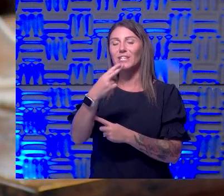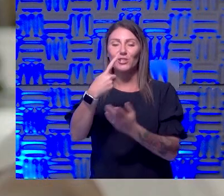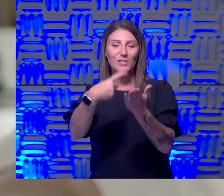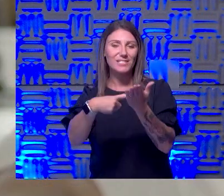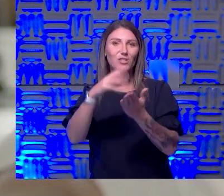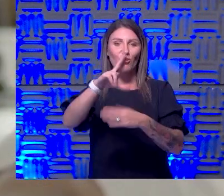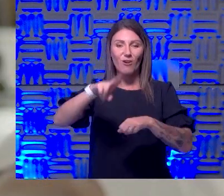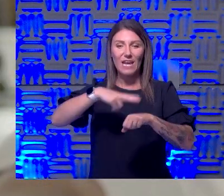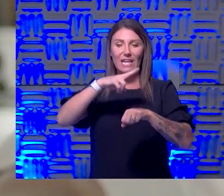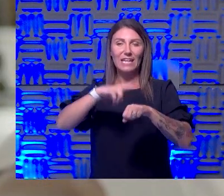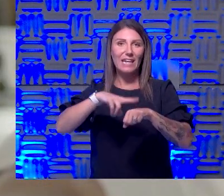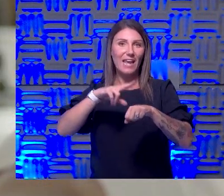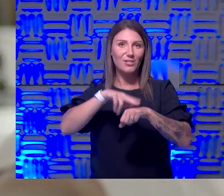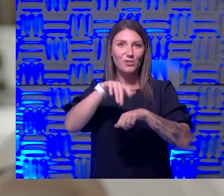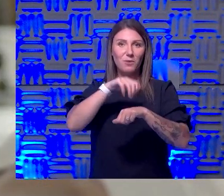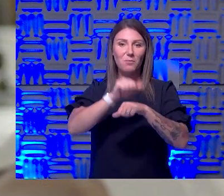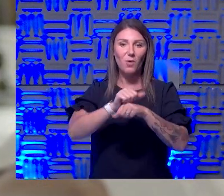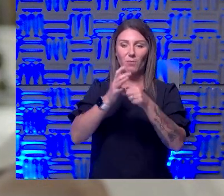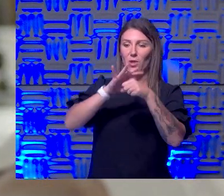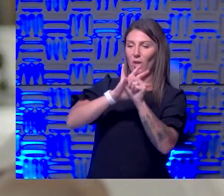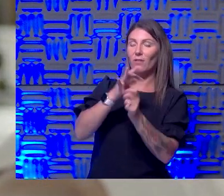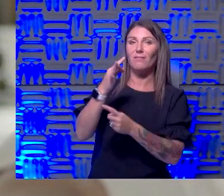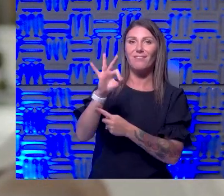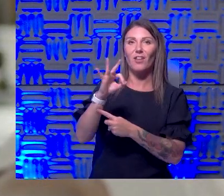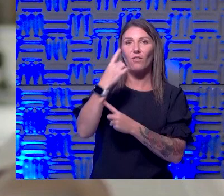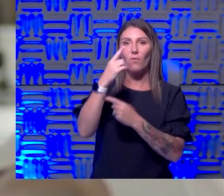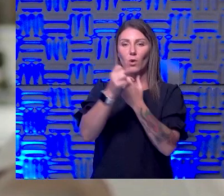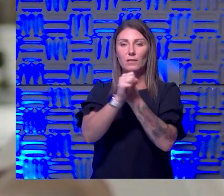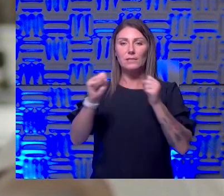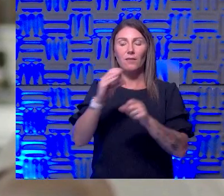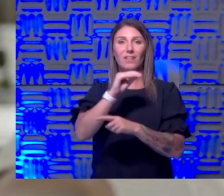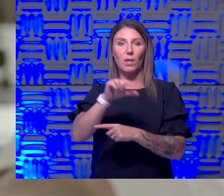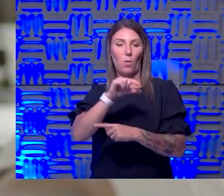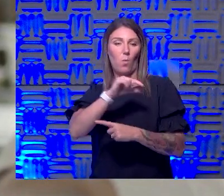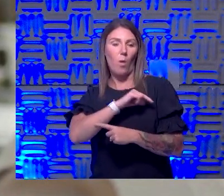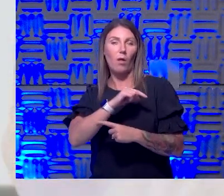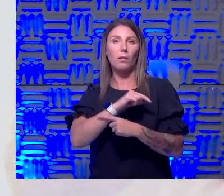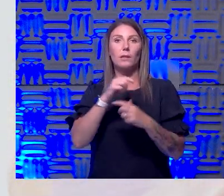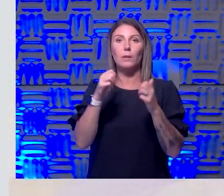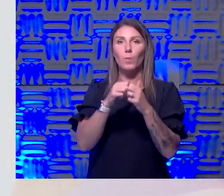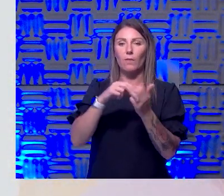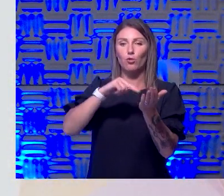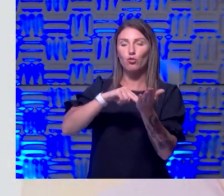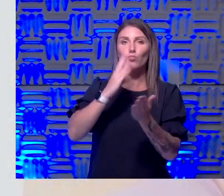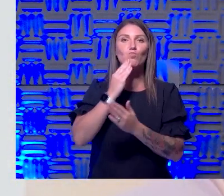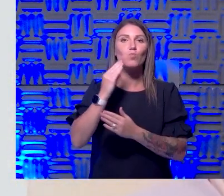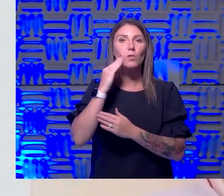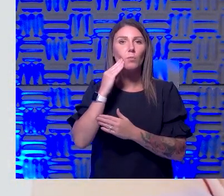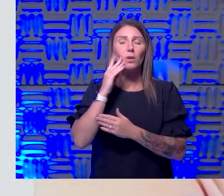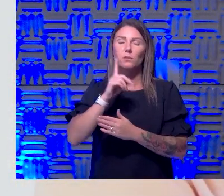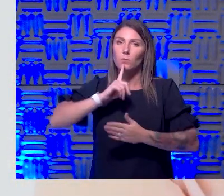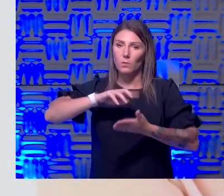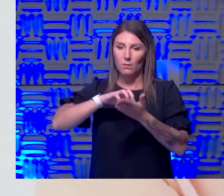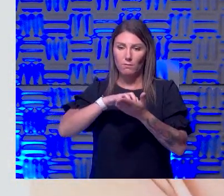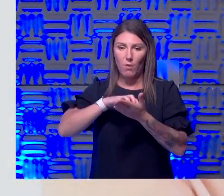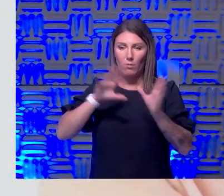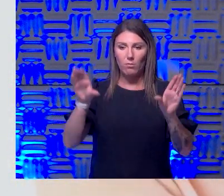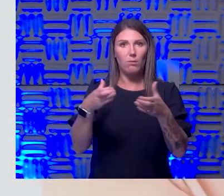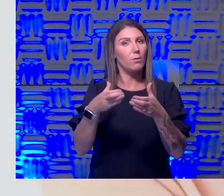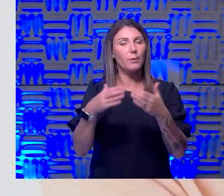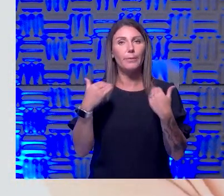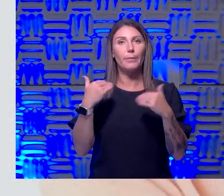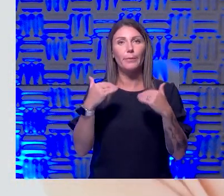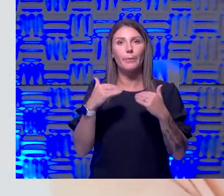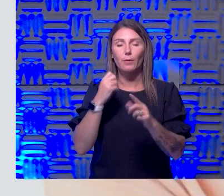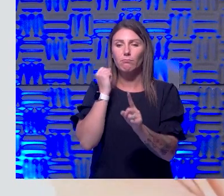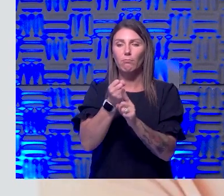appointment to the Coronavirus Commission for Safety and Quality in Nursing Homes. We know that this is a vulnerable population that has